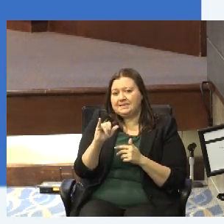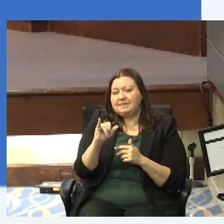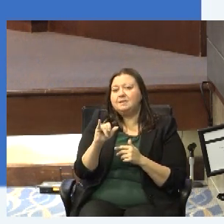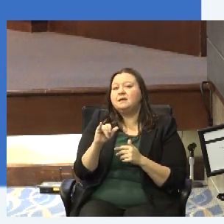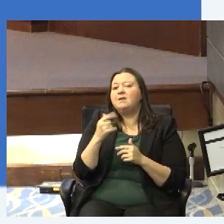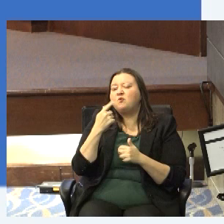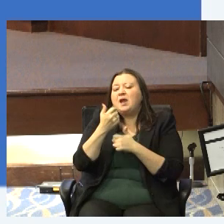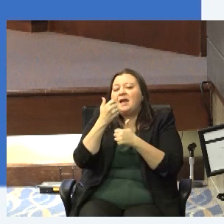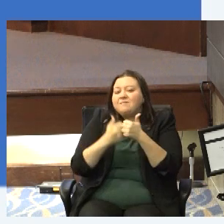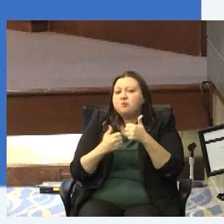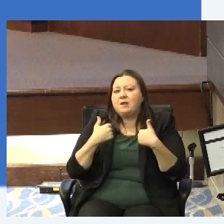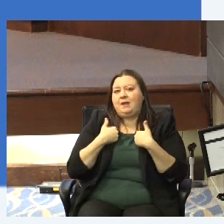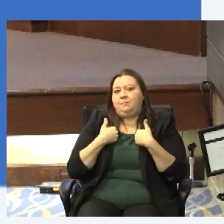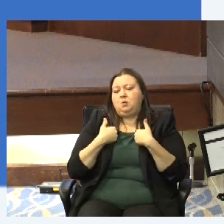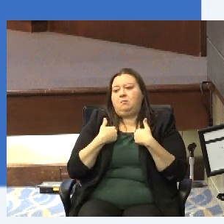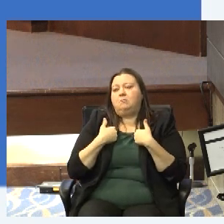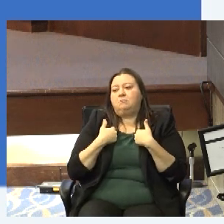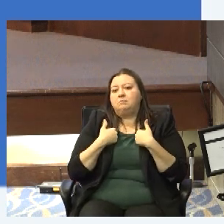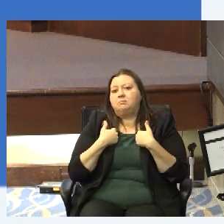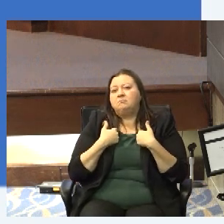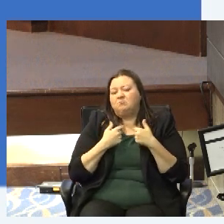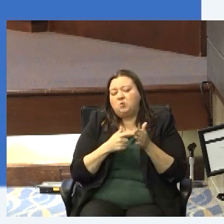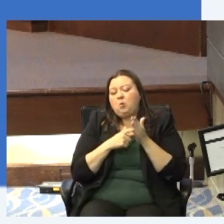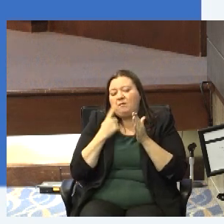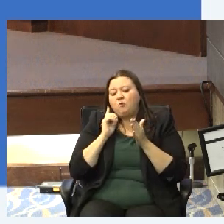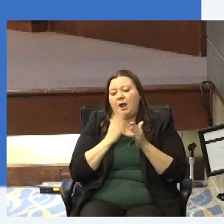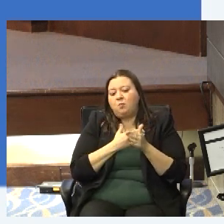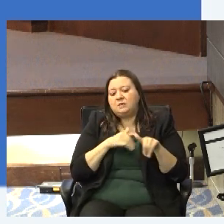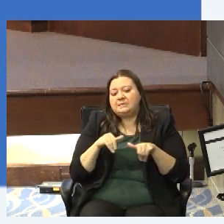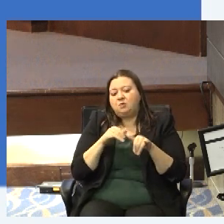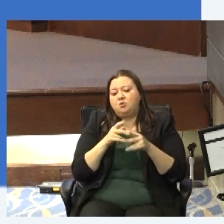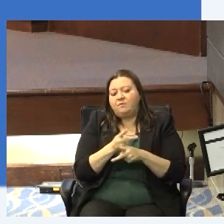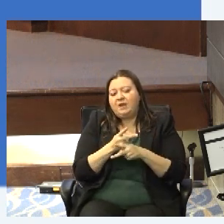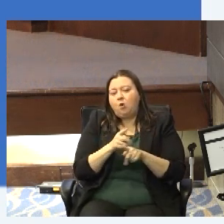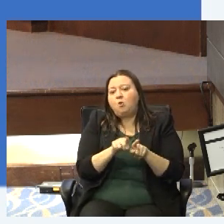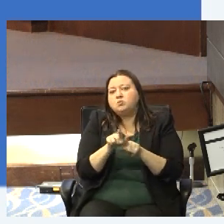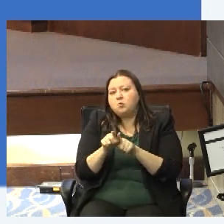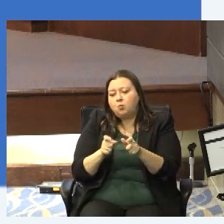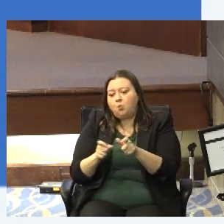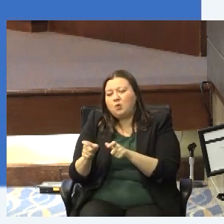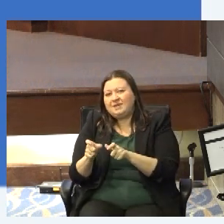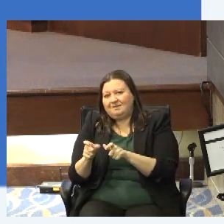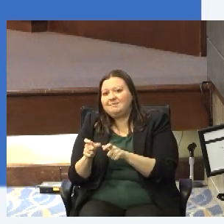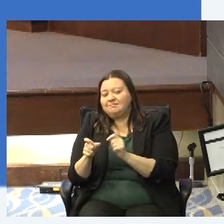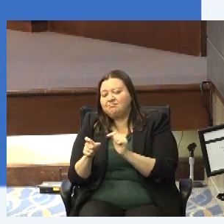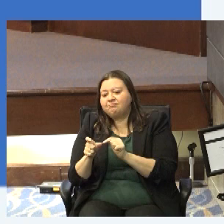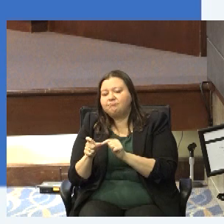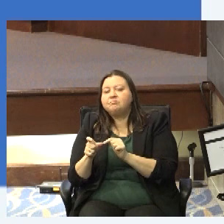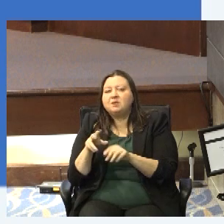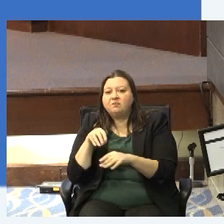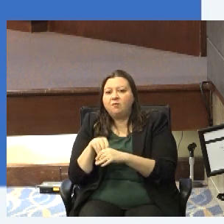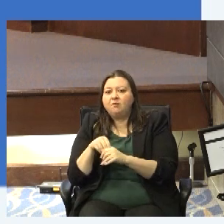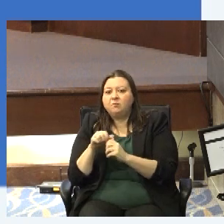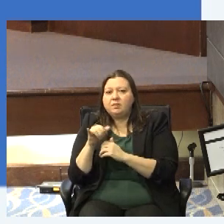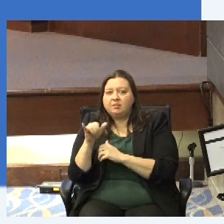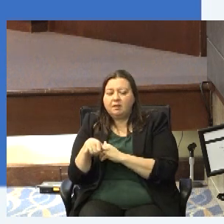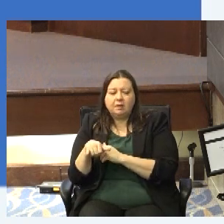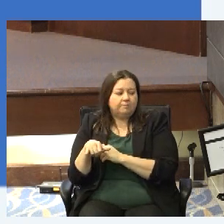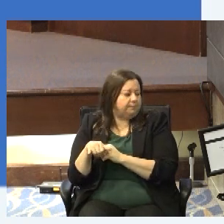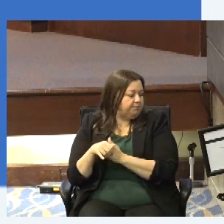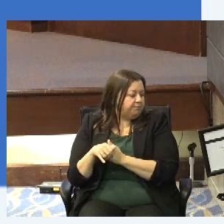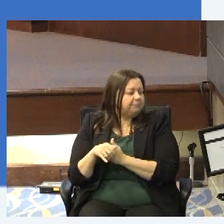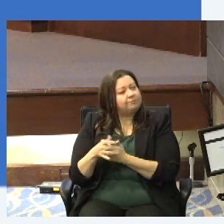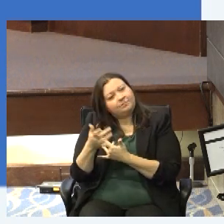of care. It also offers quarantine facilities and sick